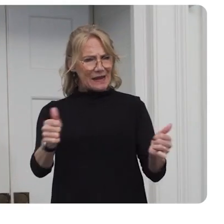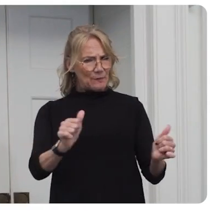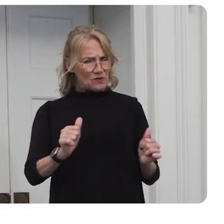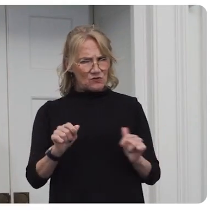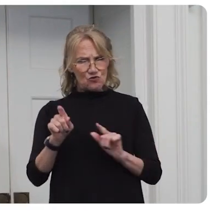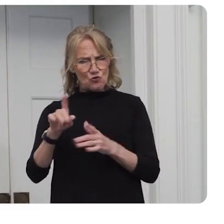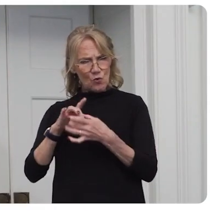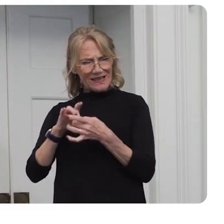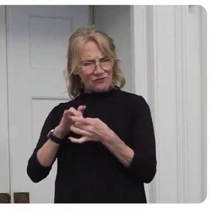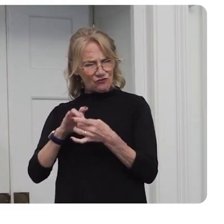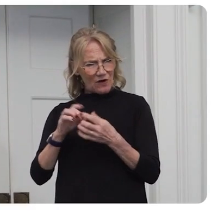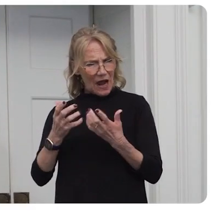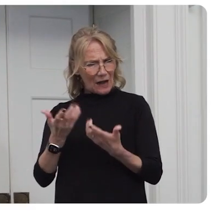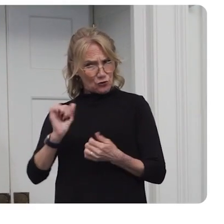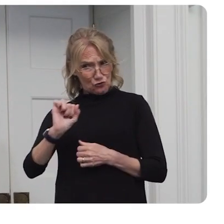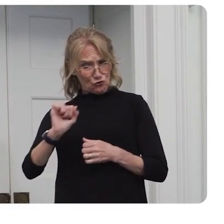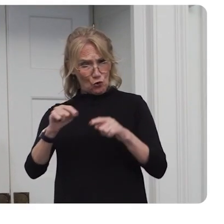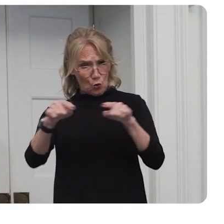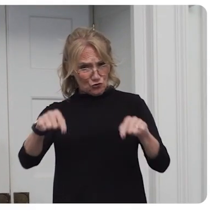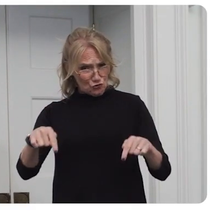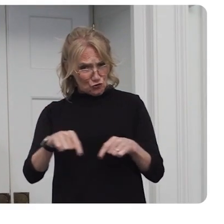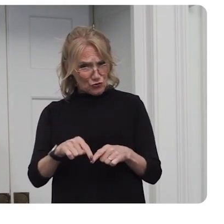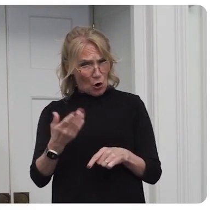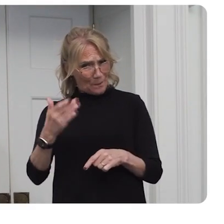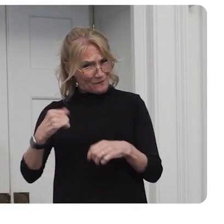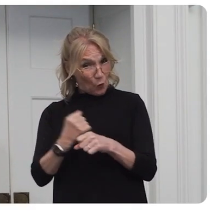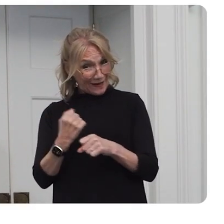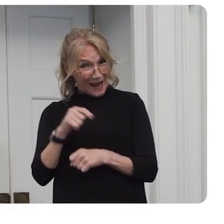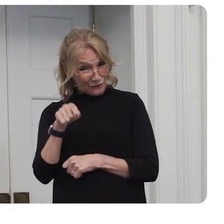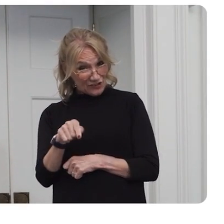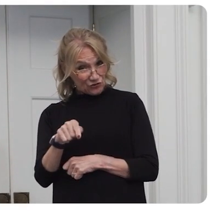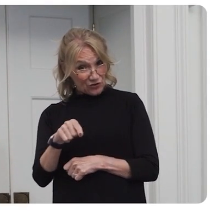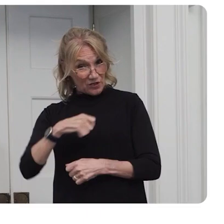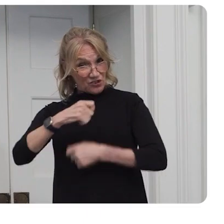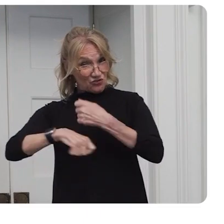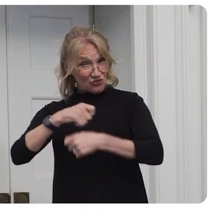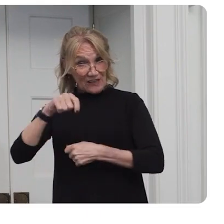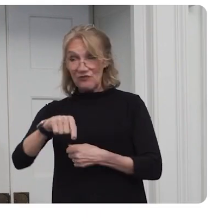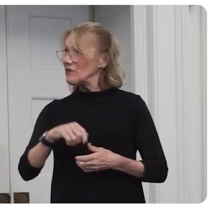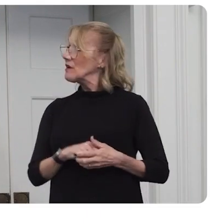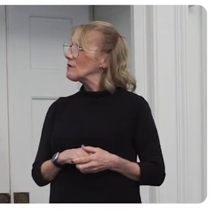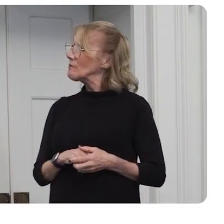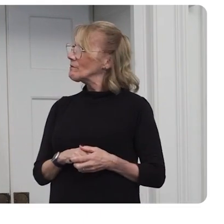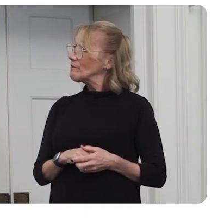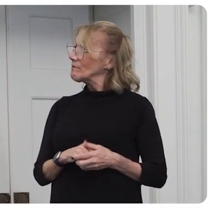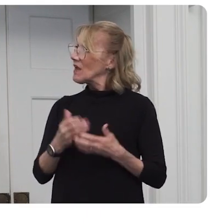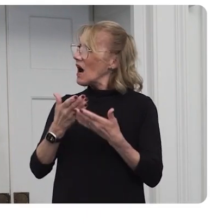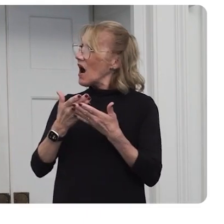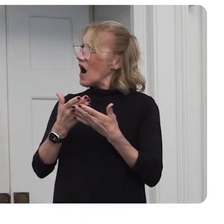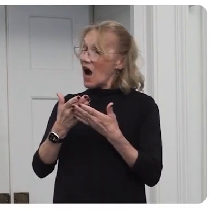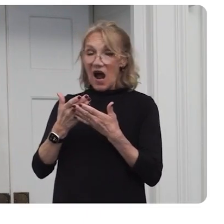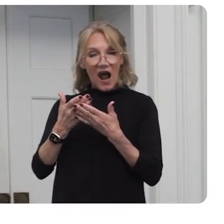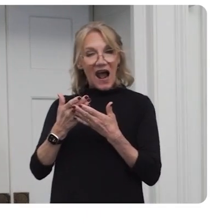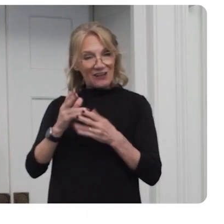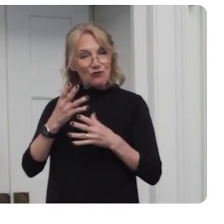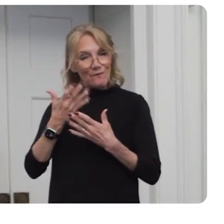interact with your neighbours, because your studio is actually what was a garage. So you live in a cul-de-sac. I'll show the view